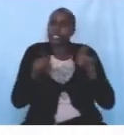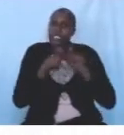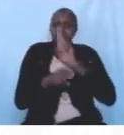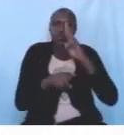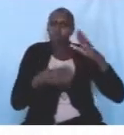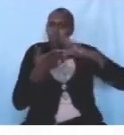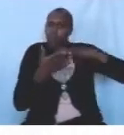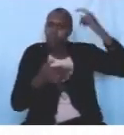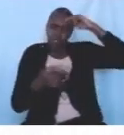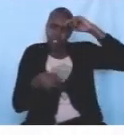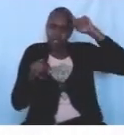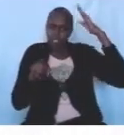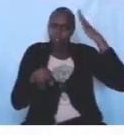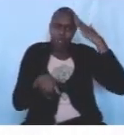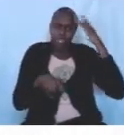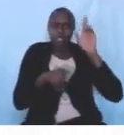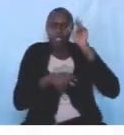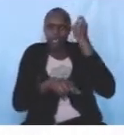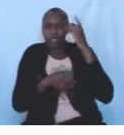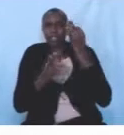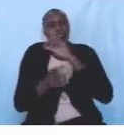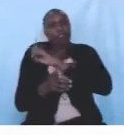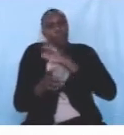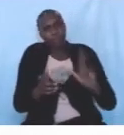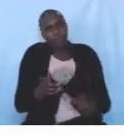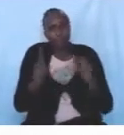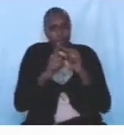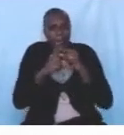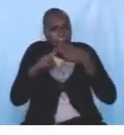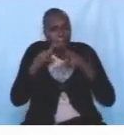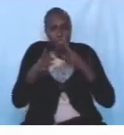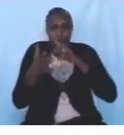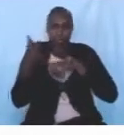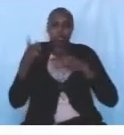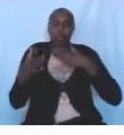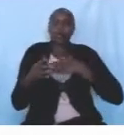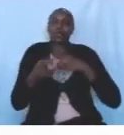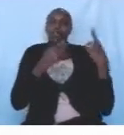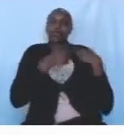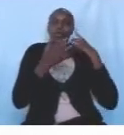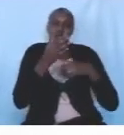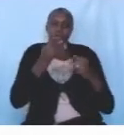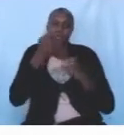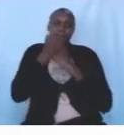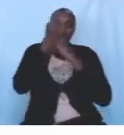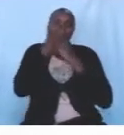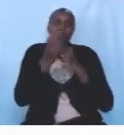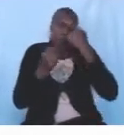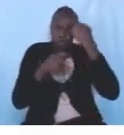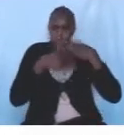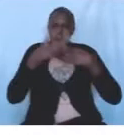more wisdom and knowledge, understanding of the word. All we can do is support them as we are one body in